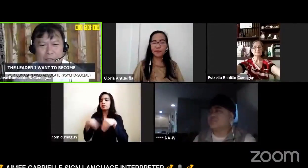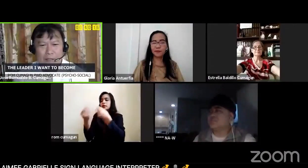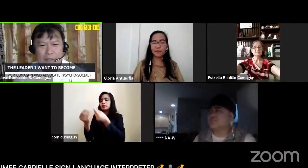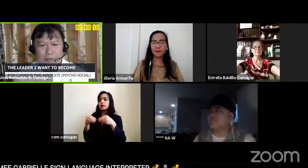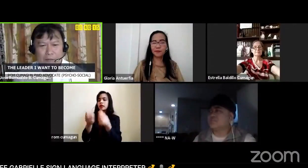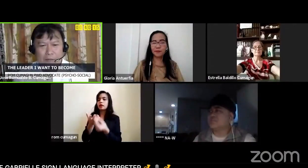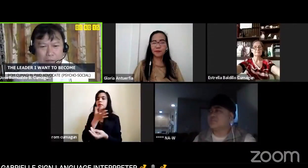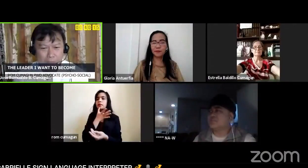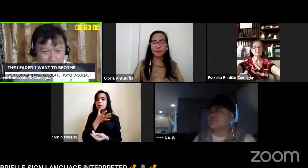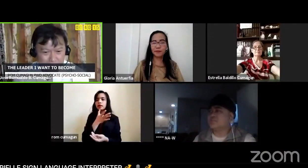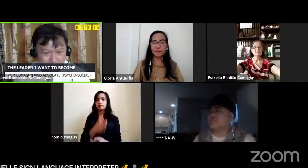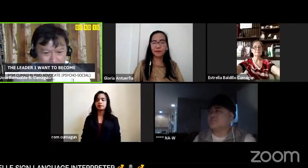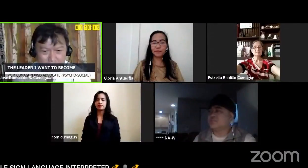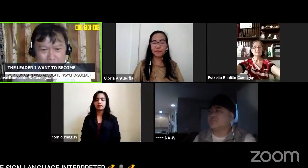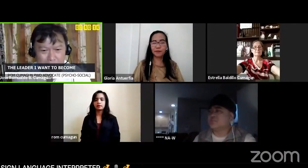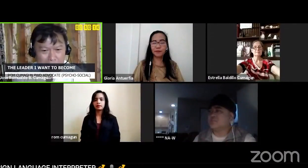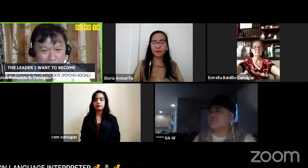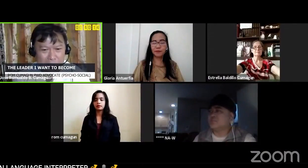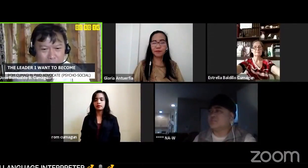So